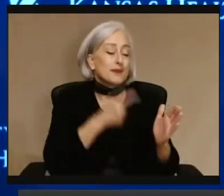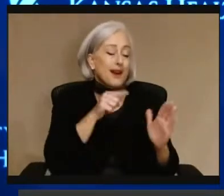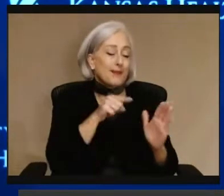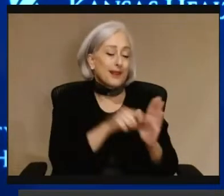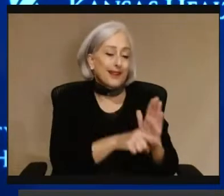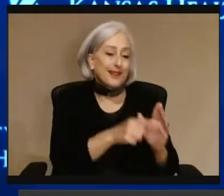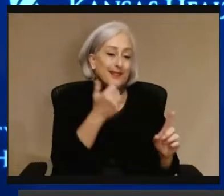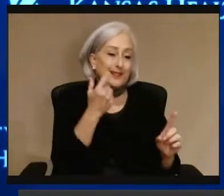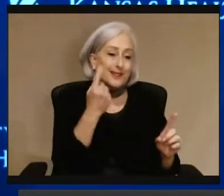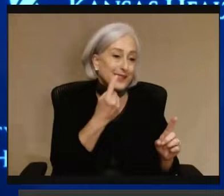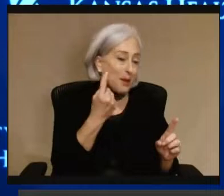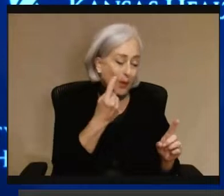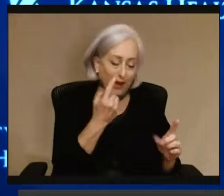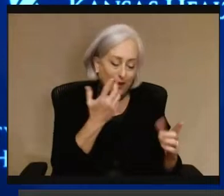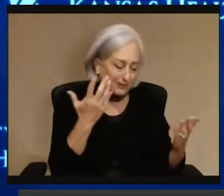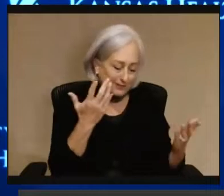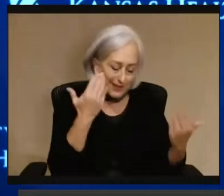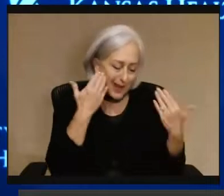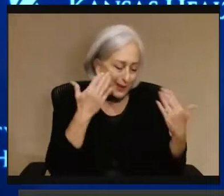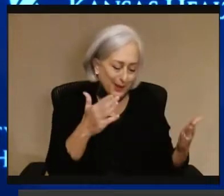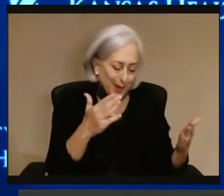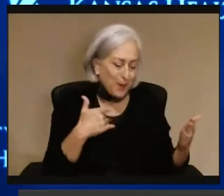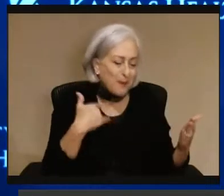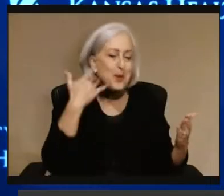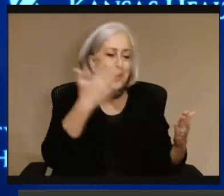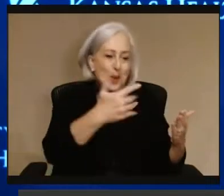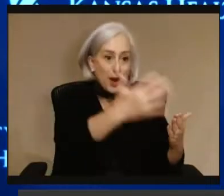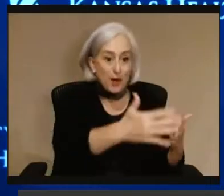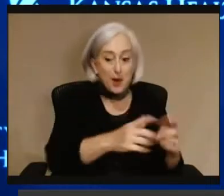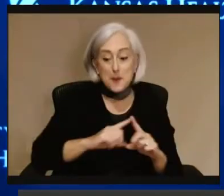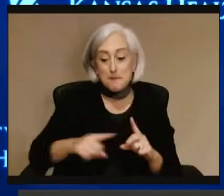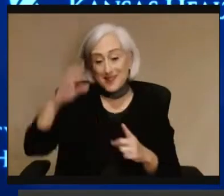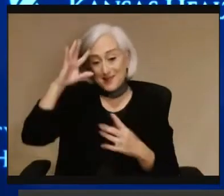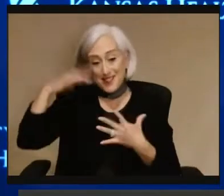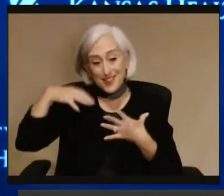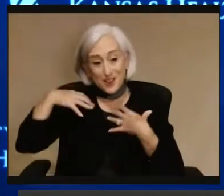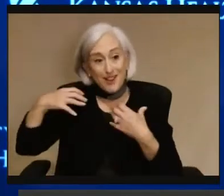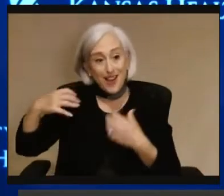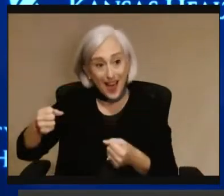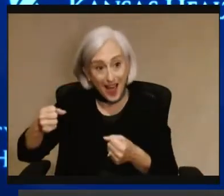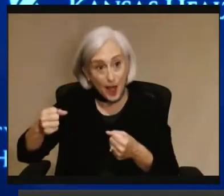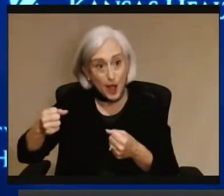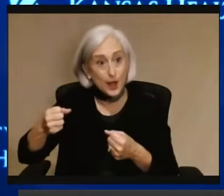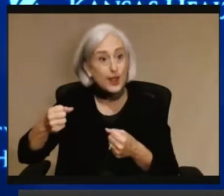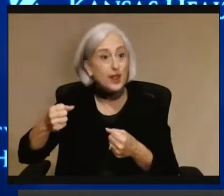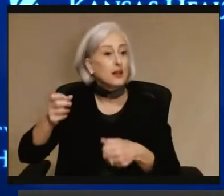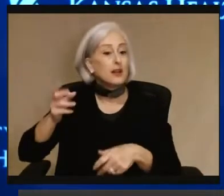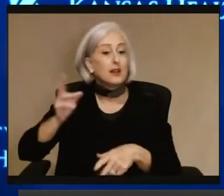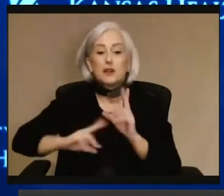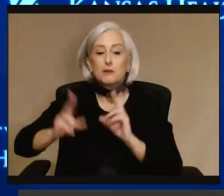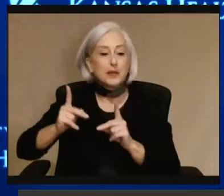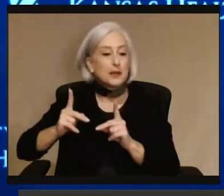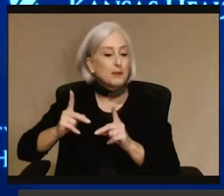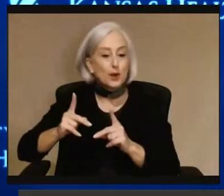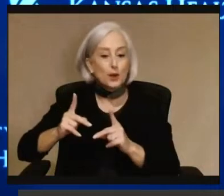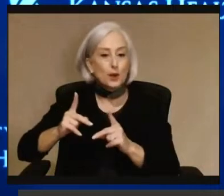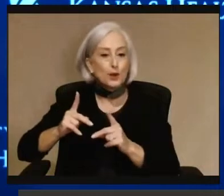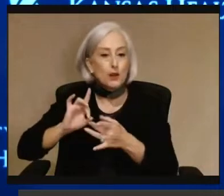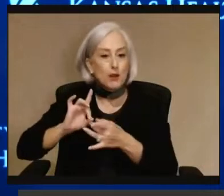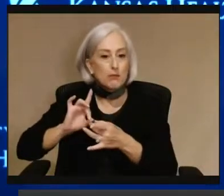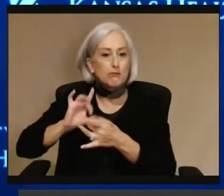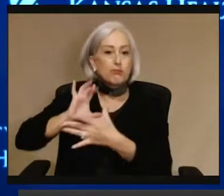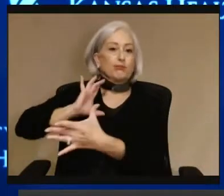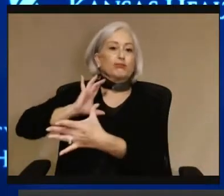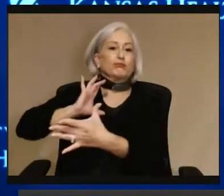numbers are staggering, how many people fall victim to not staying on top and not engaging and not trying to seek the care. And if you